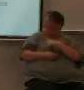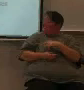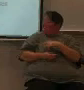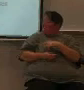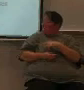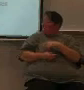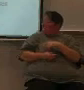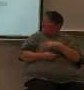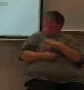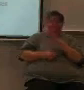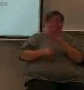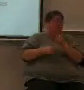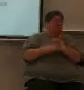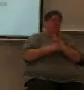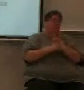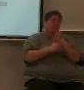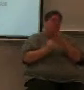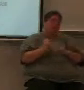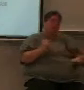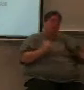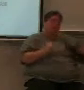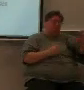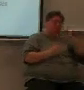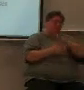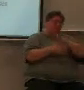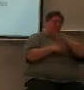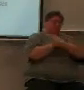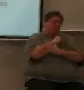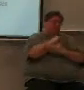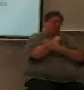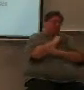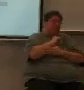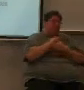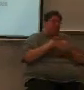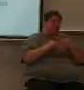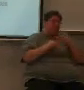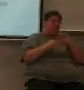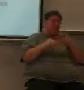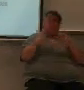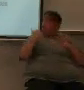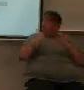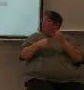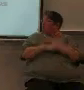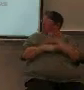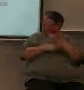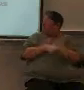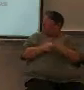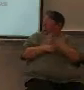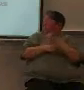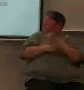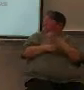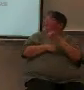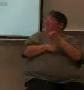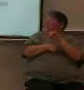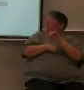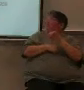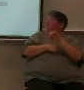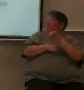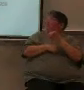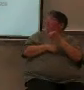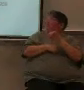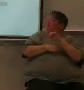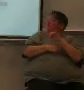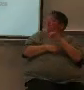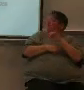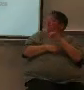throughout the country to get an idea of if a system is healthy or not, if it has what you'd expect, the native of fish assemblage and the